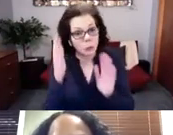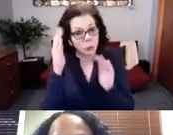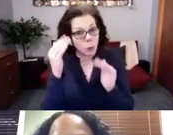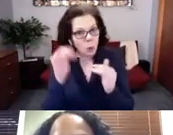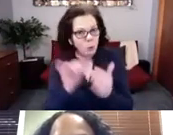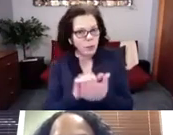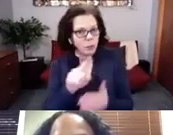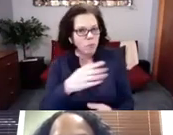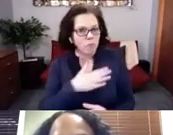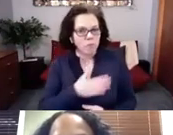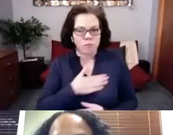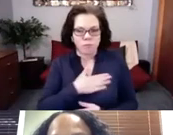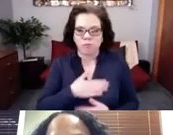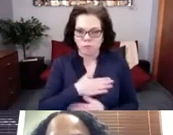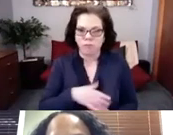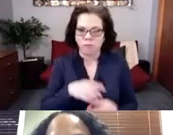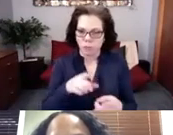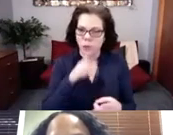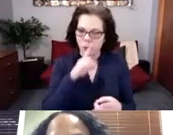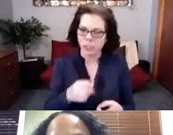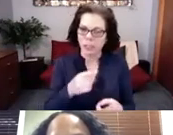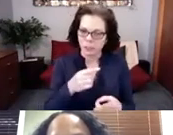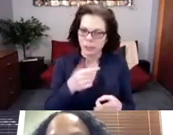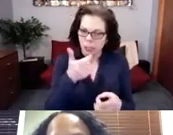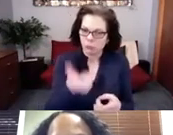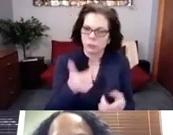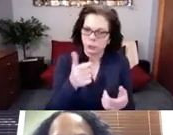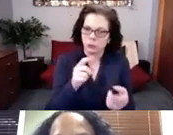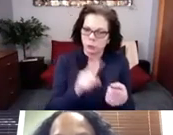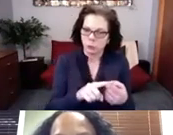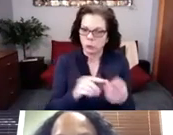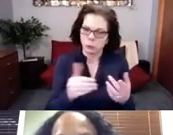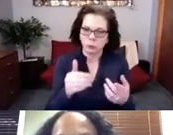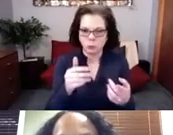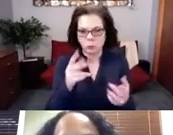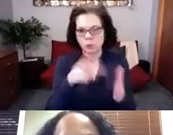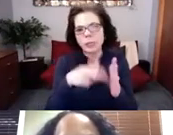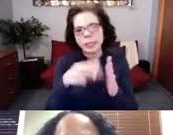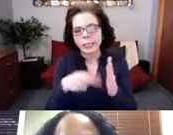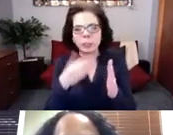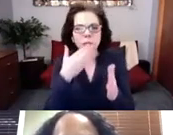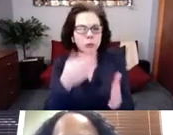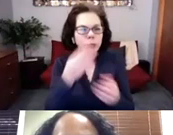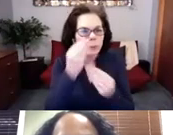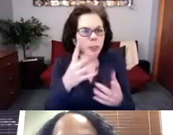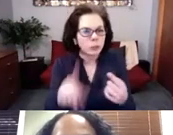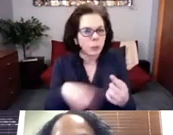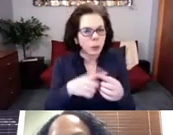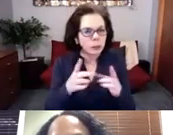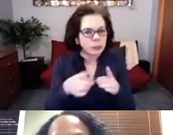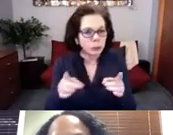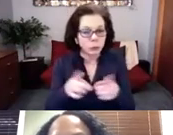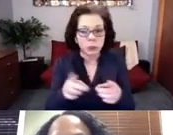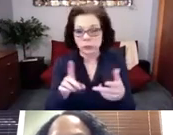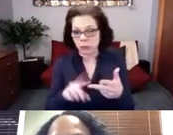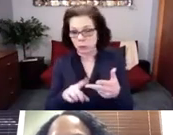a source of high interest and good news stories about our district. And then also, we're hoping